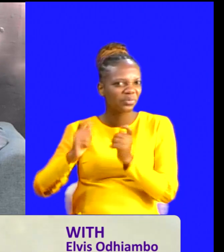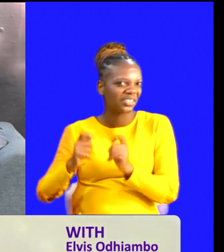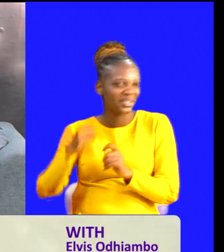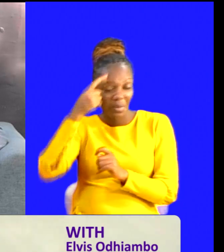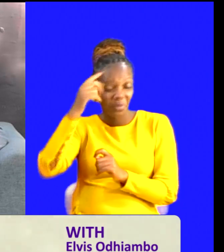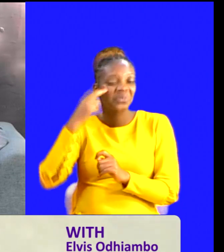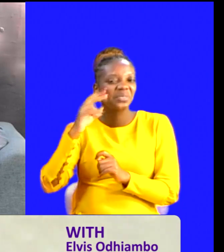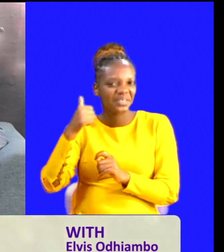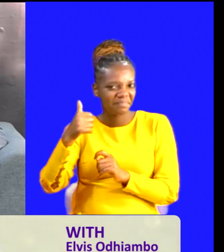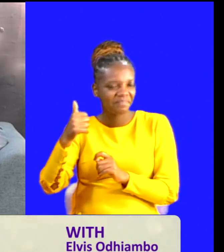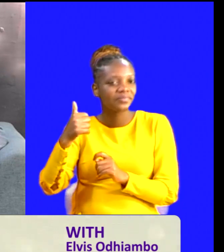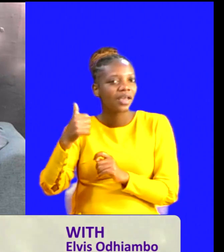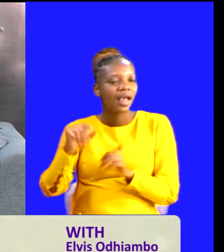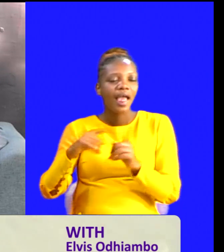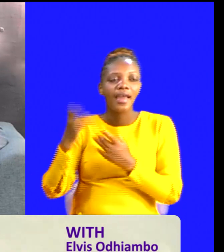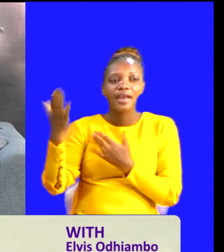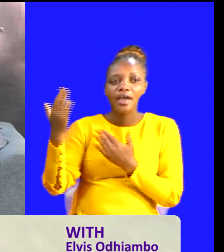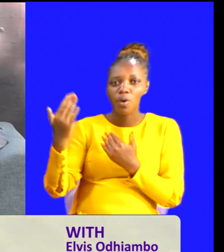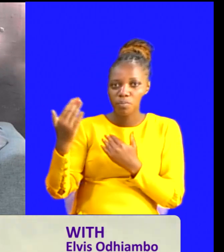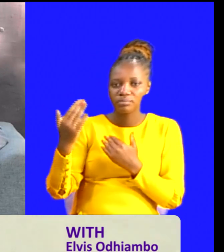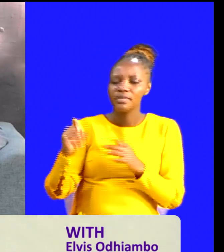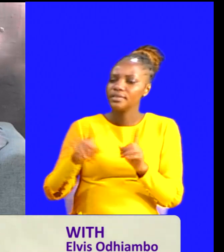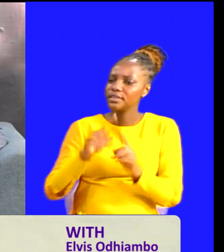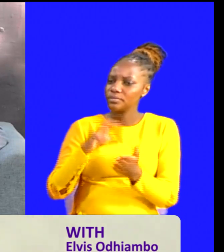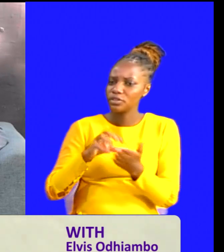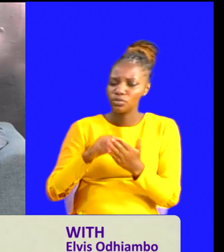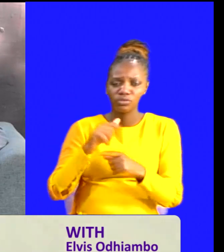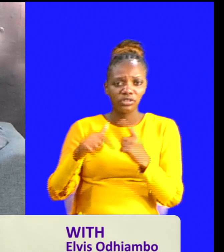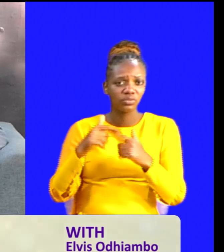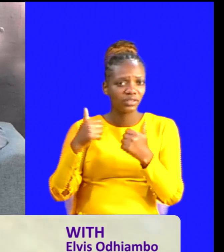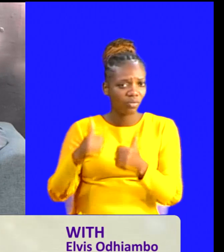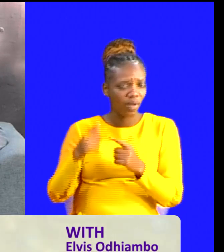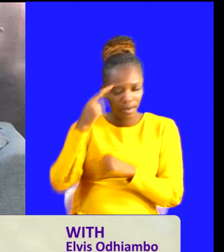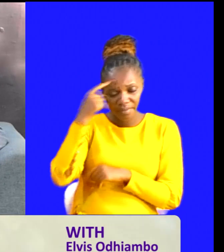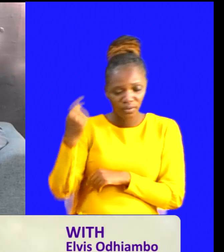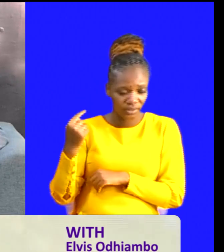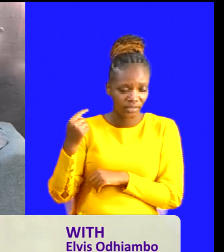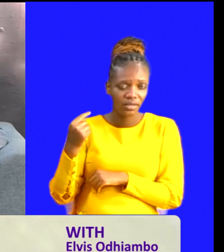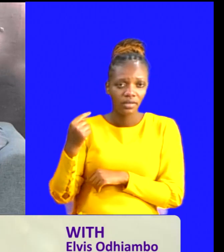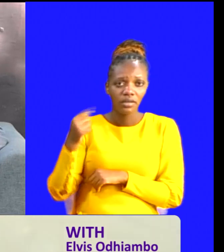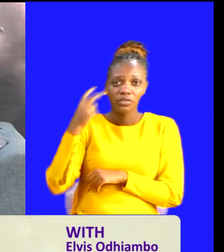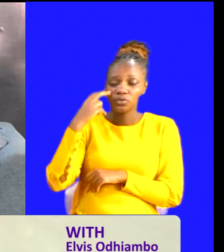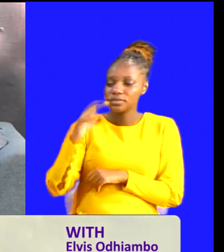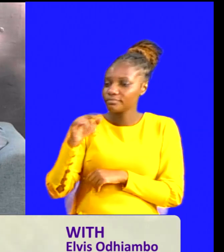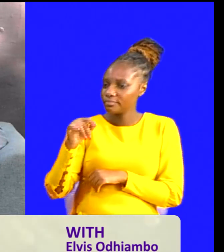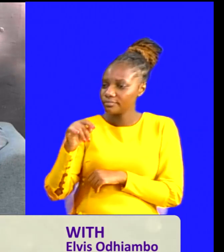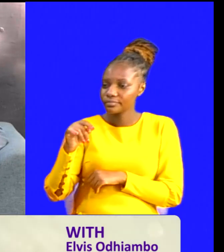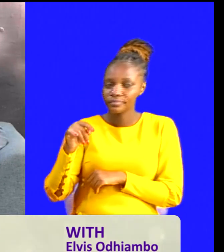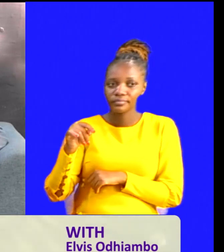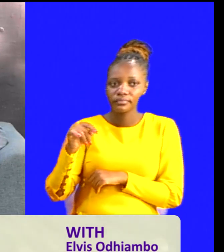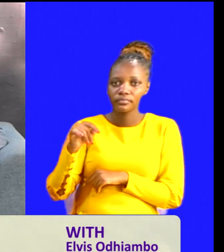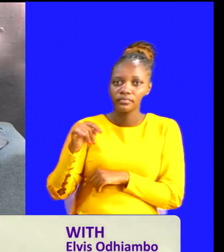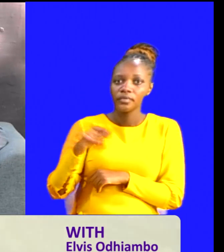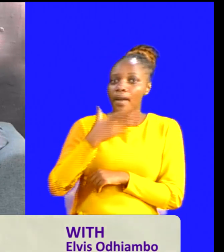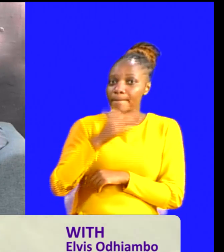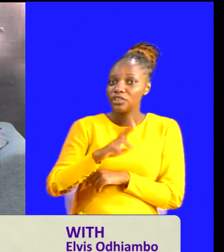some time. And I also hope the Jadon Sancho situation is getting on well, because as much as he's not part of the squad right about now, United